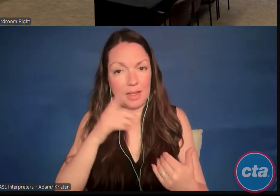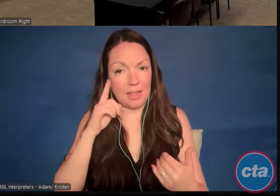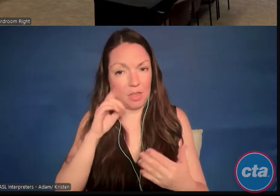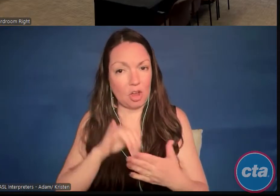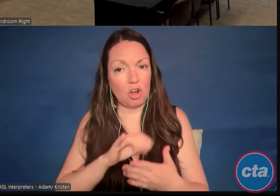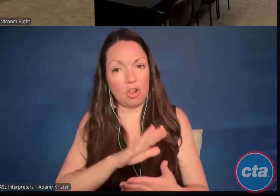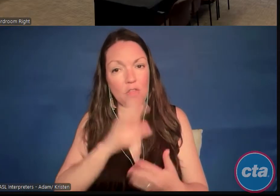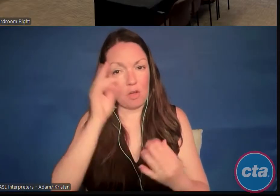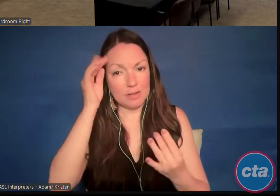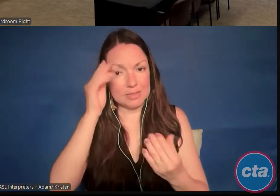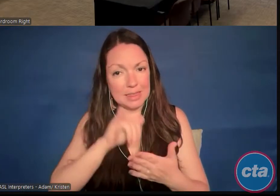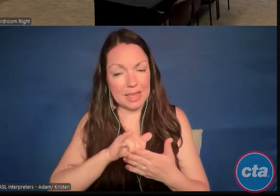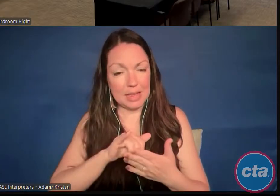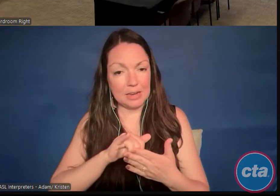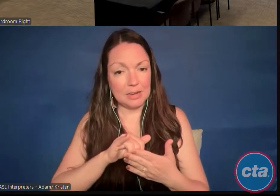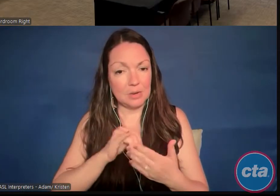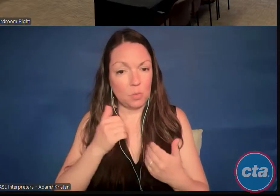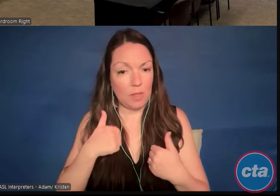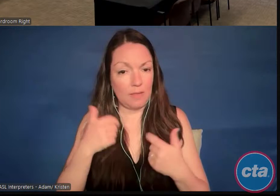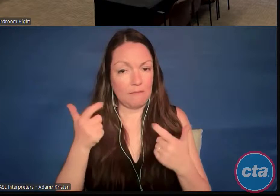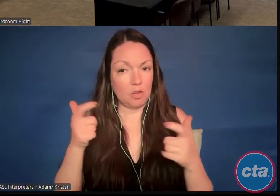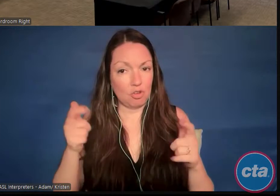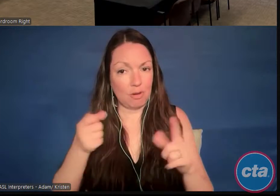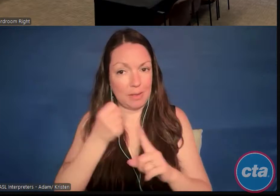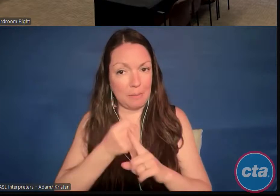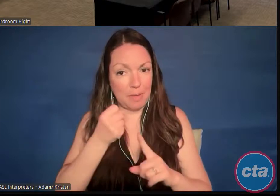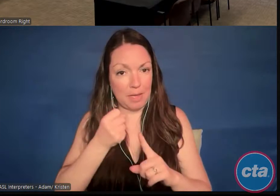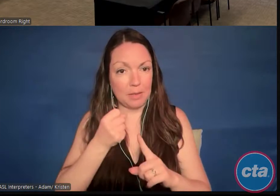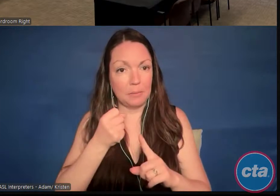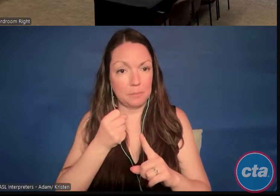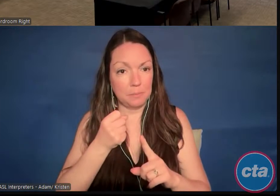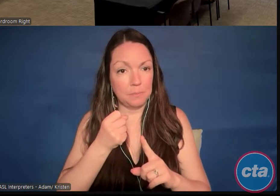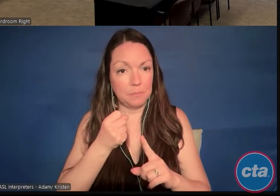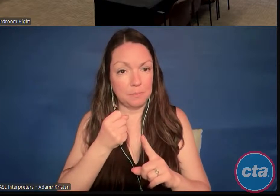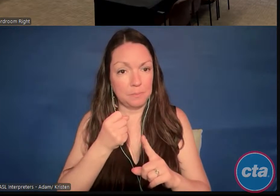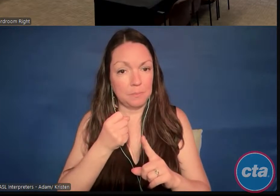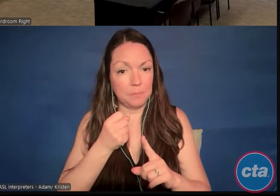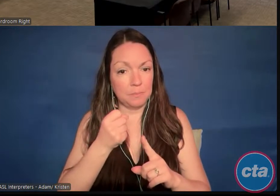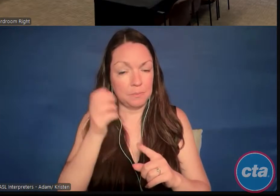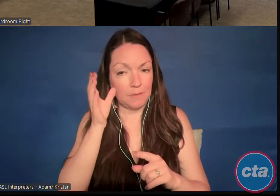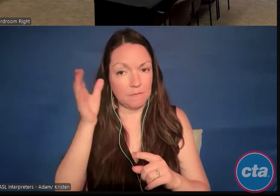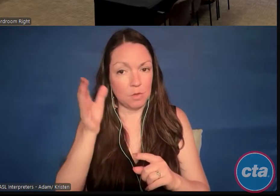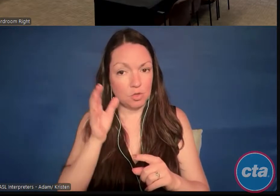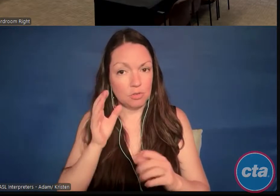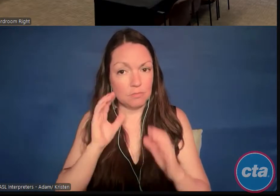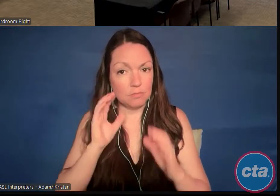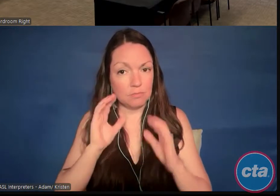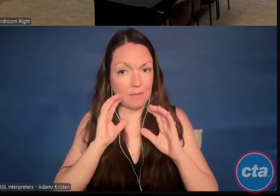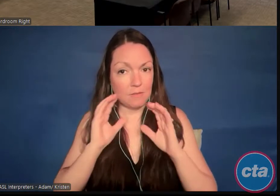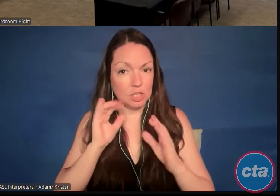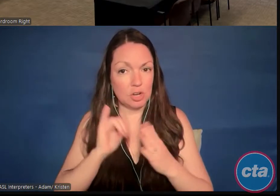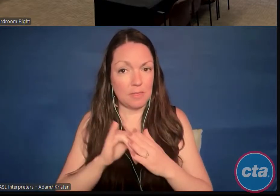around that, like would have a great impact on just future conversations around that too.